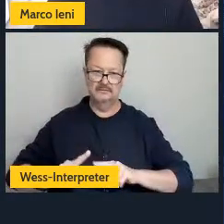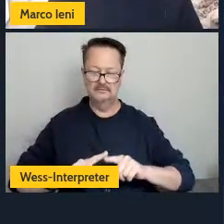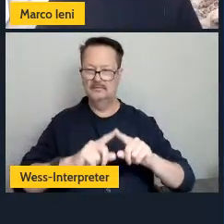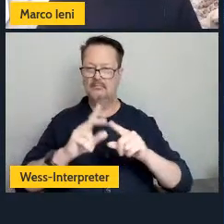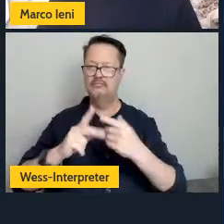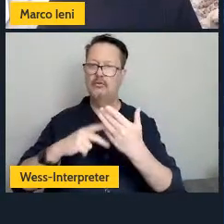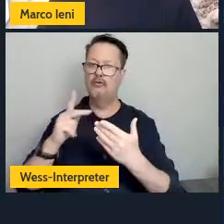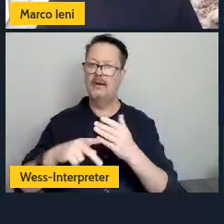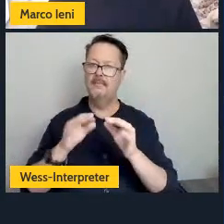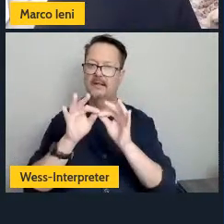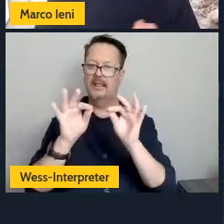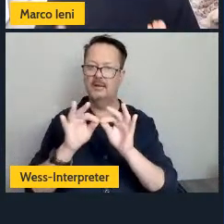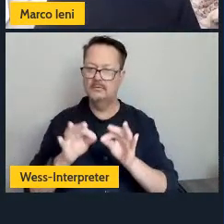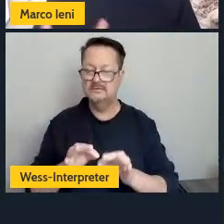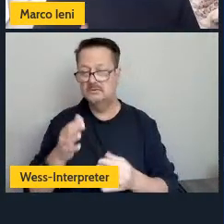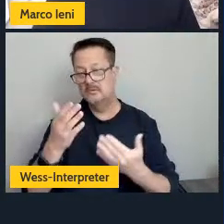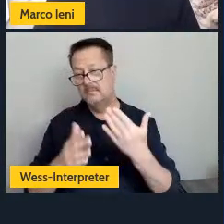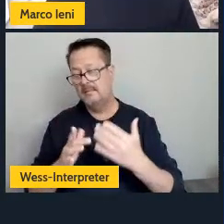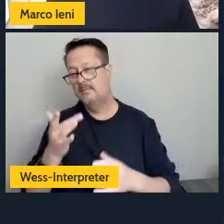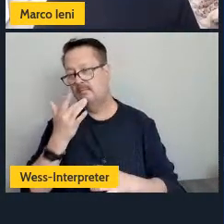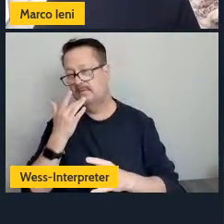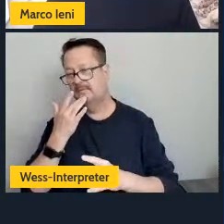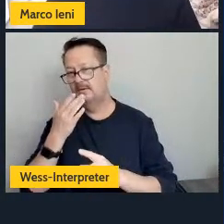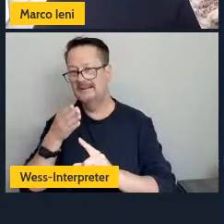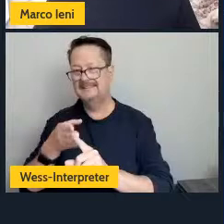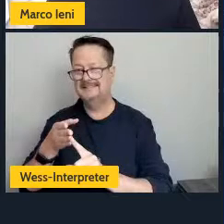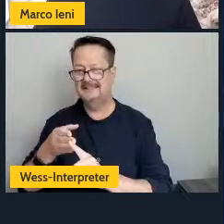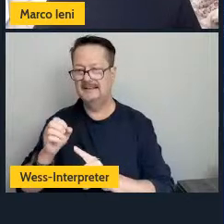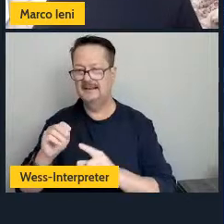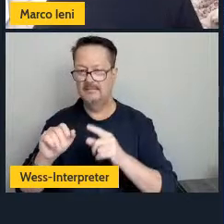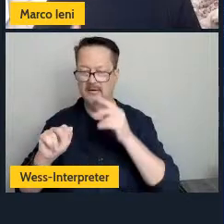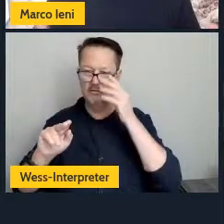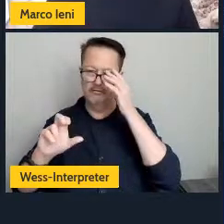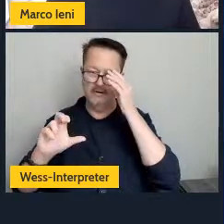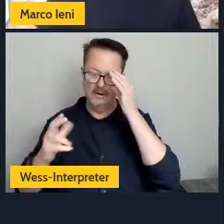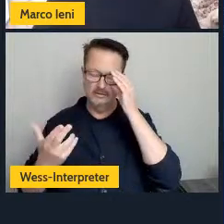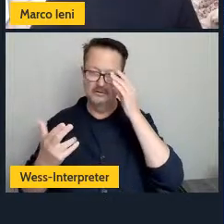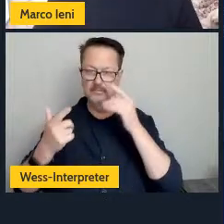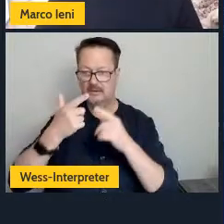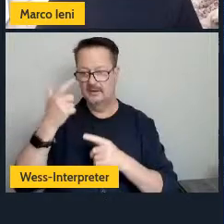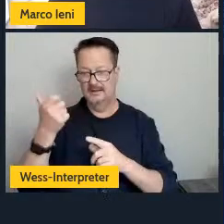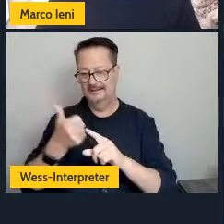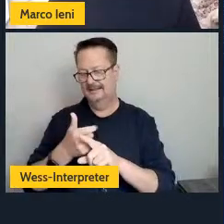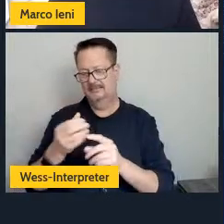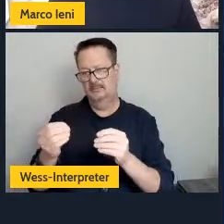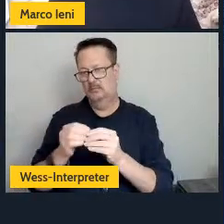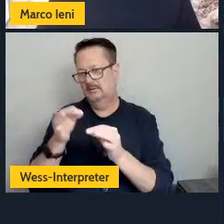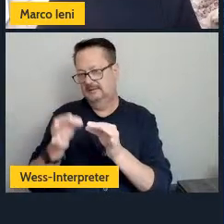languages. So maybe you prefer the Helm approach because it's just simpler.